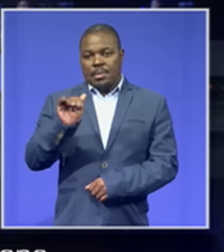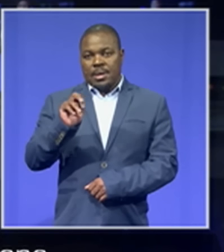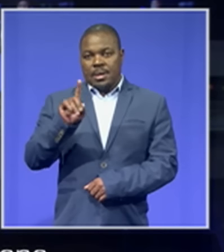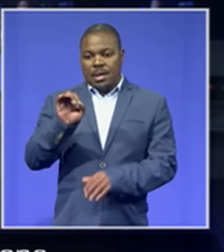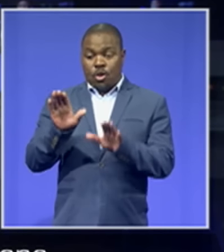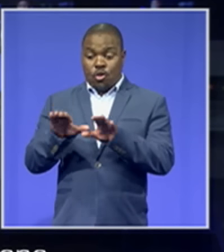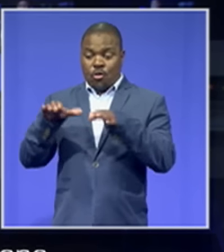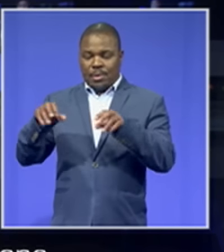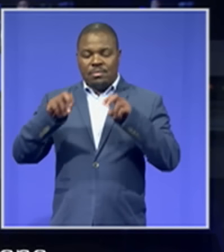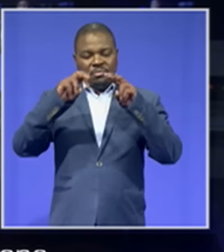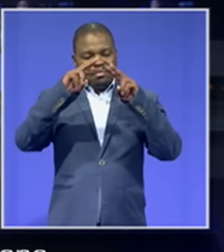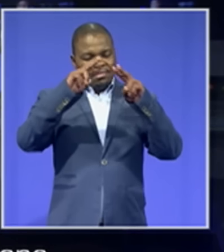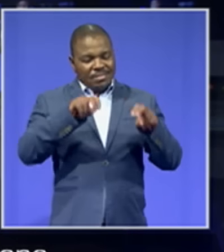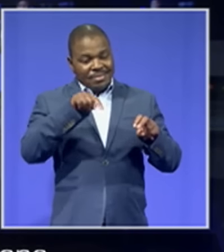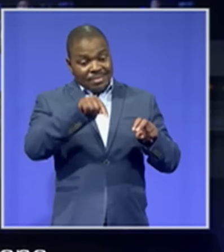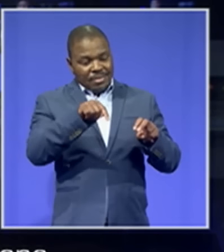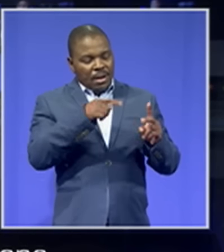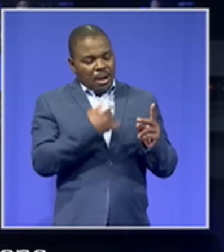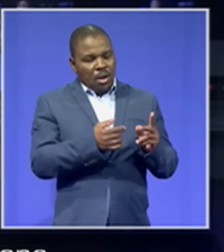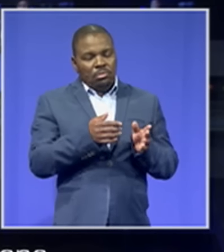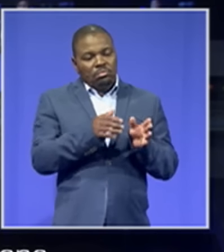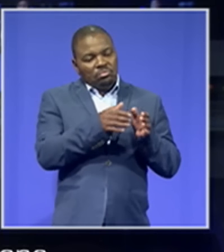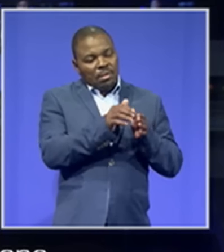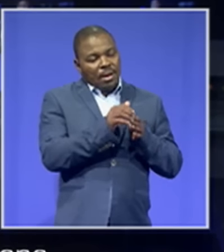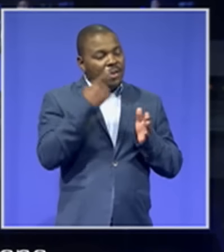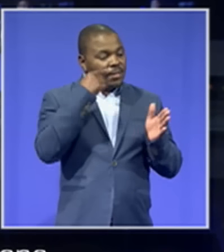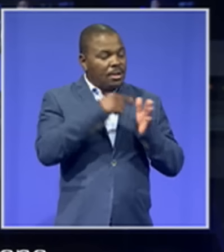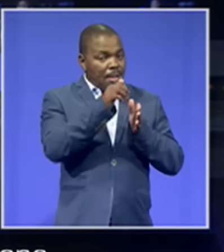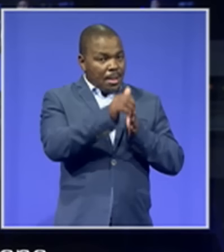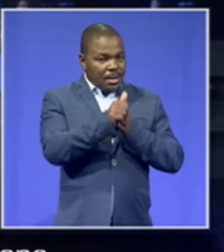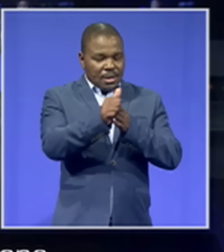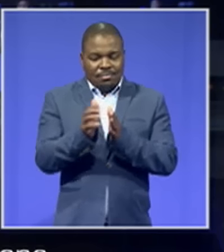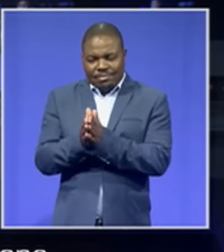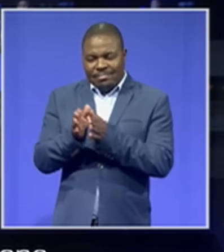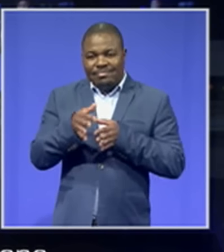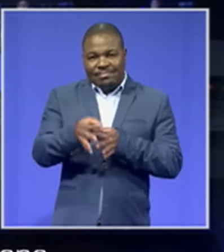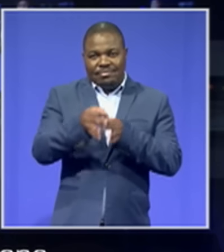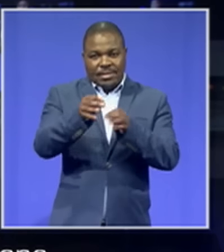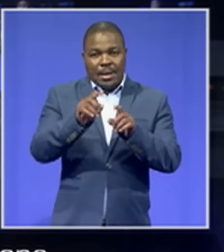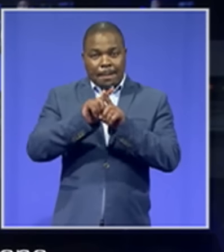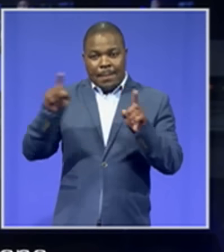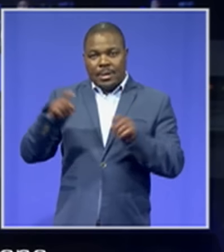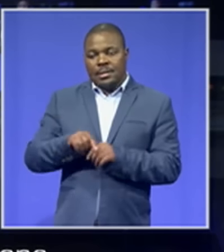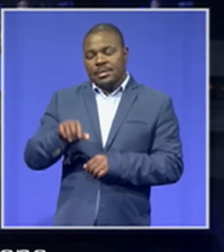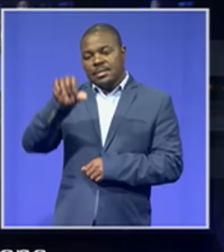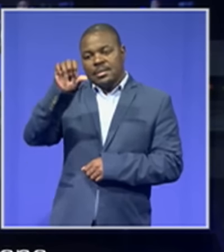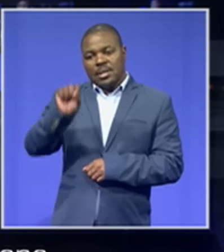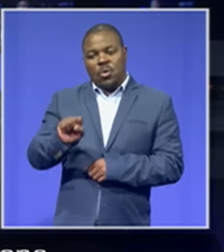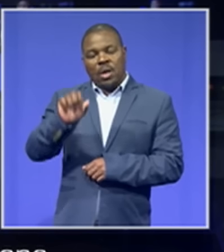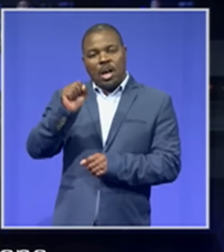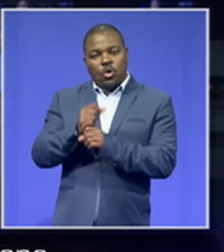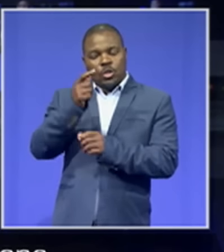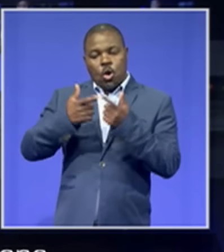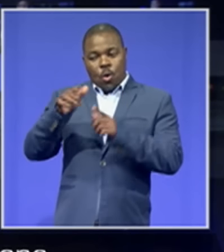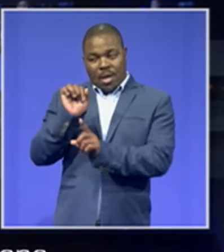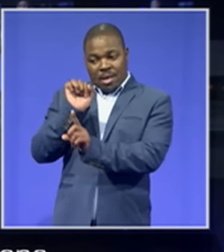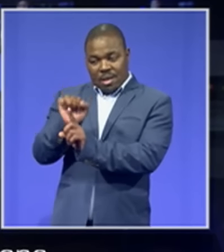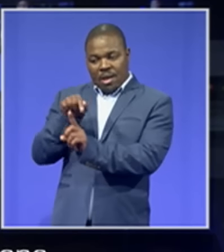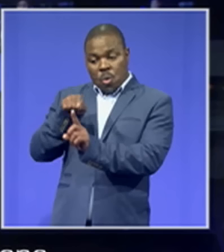tsa nkabinde ya ho kgutlisetswa morao ha tsona e qheletsweng ka thoko ke maqwetha a molaodi wa botjhutjhisi wa South Gauteng ya beeletsweng ka